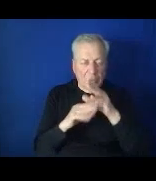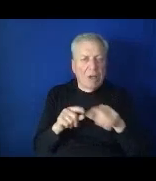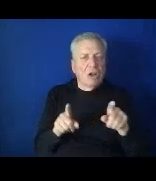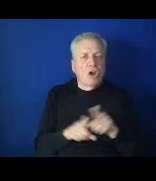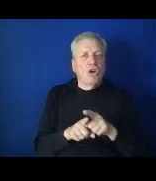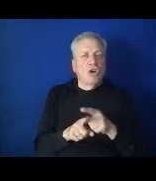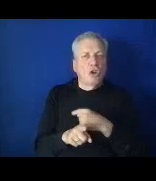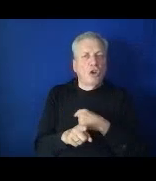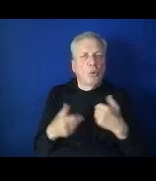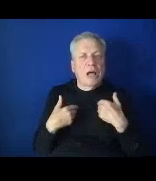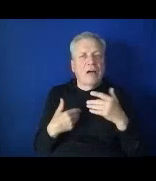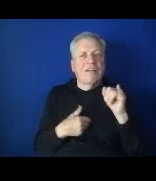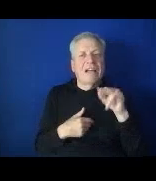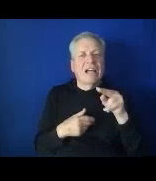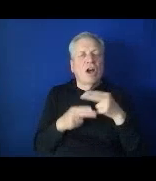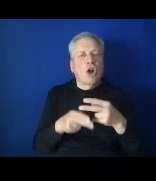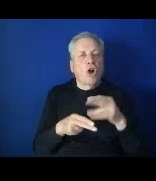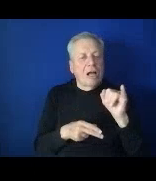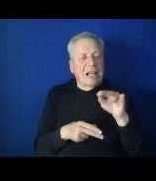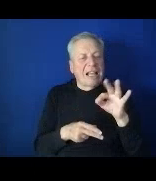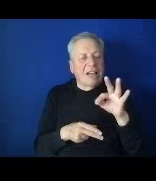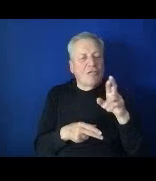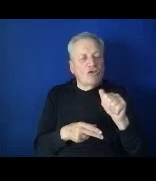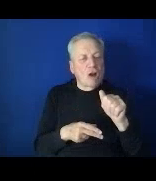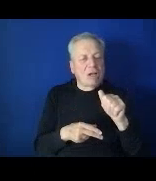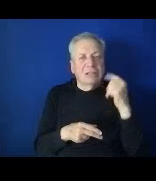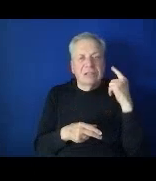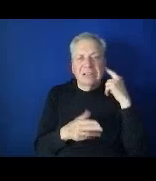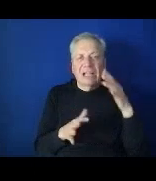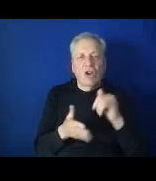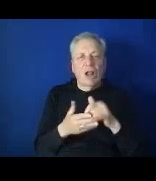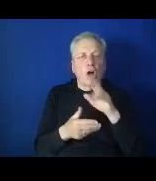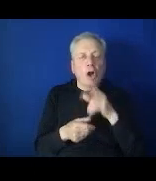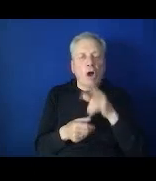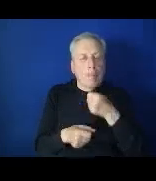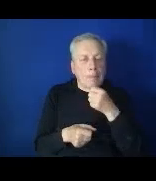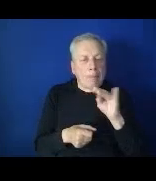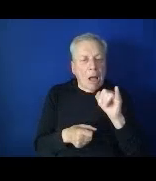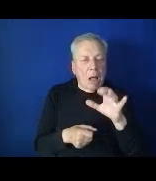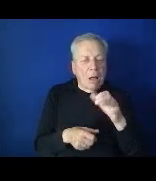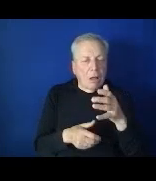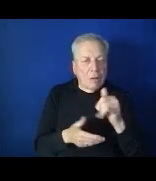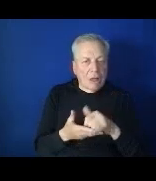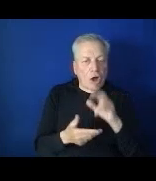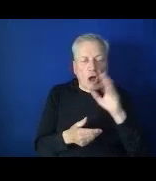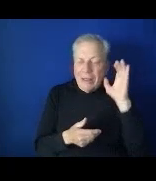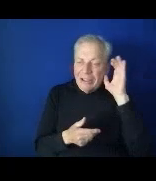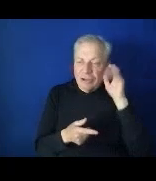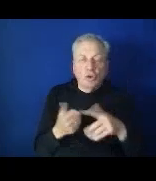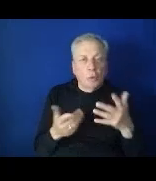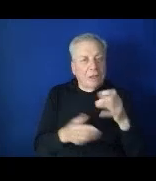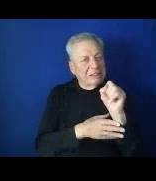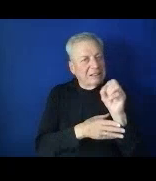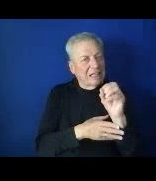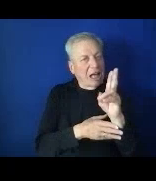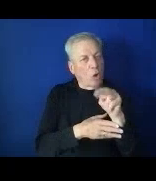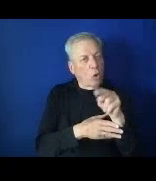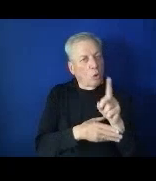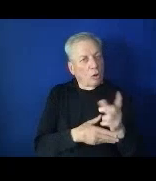call infrasound. And these are mics that are listening to sound.